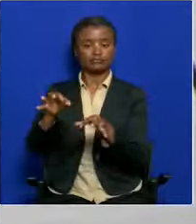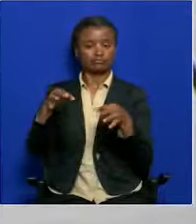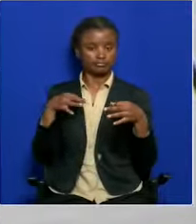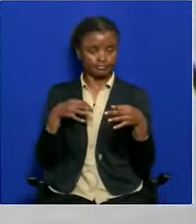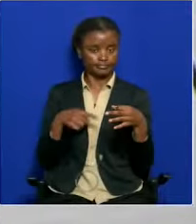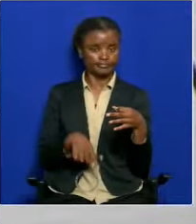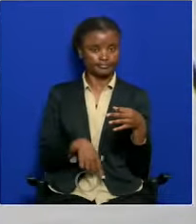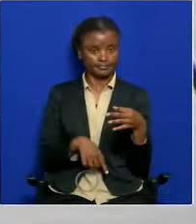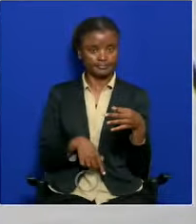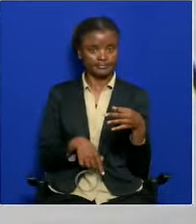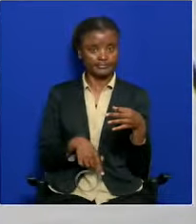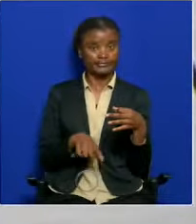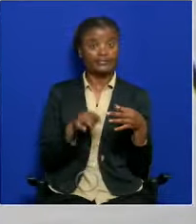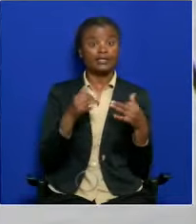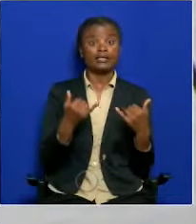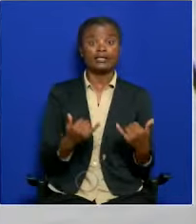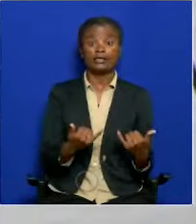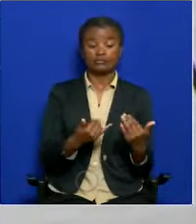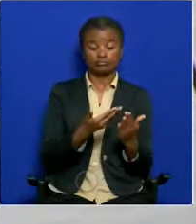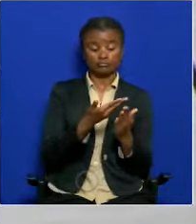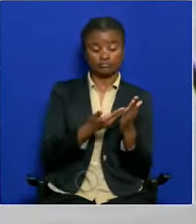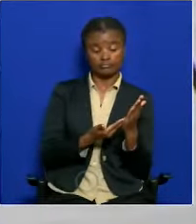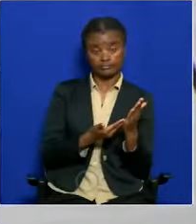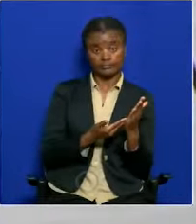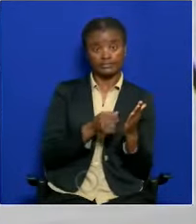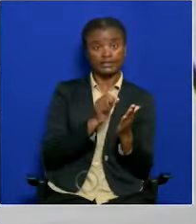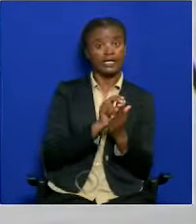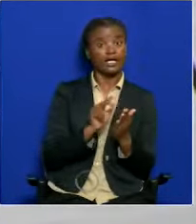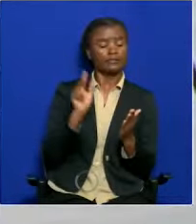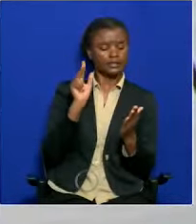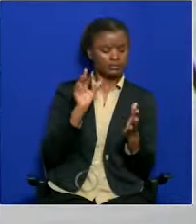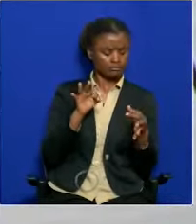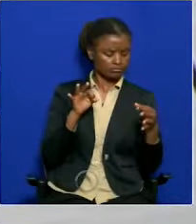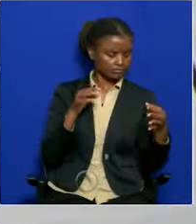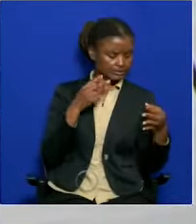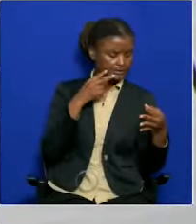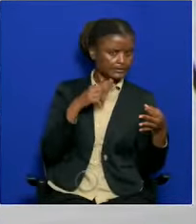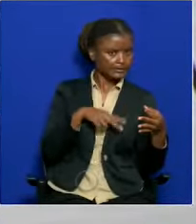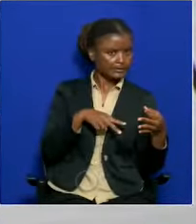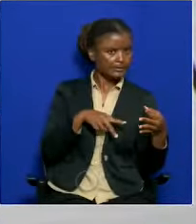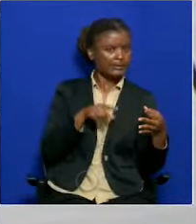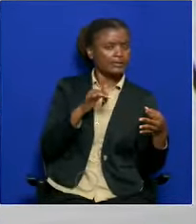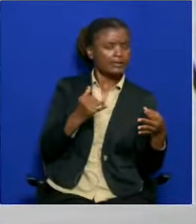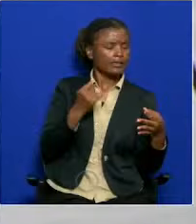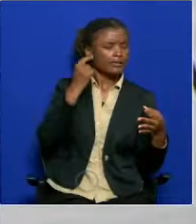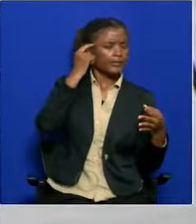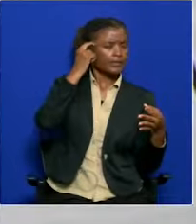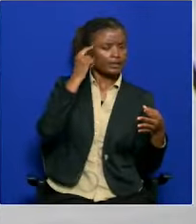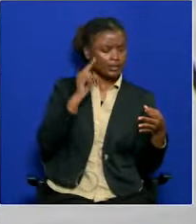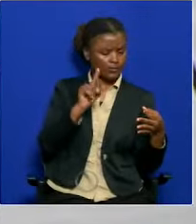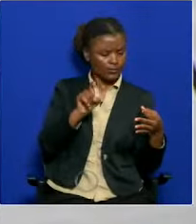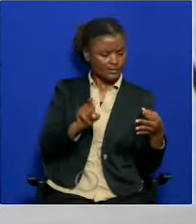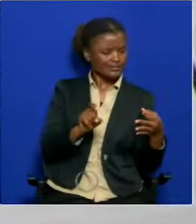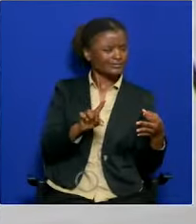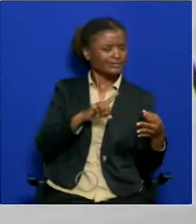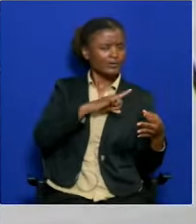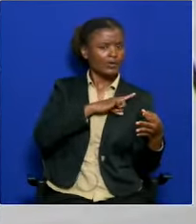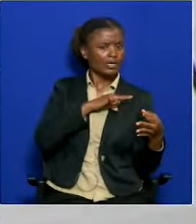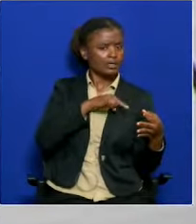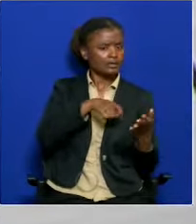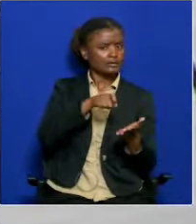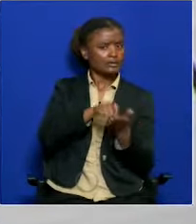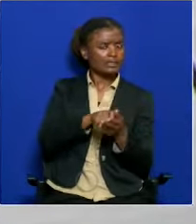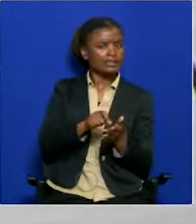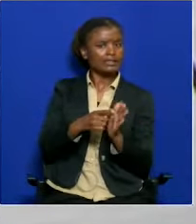of this affidavit raises question as to why a statement was signed on the 8th and was not placed before the